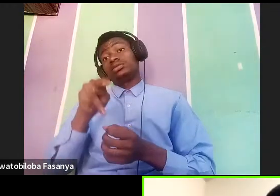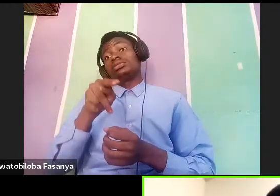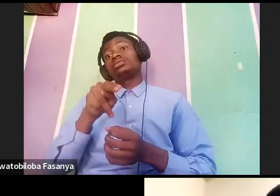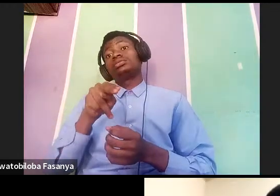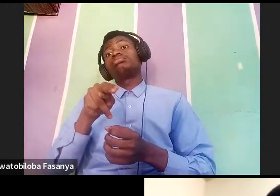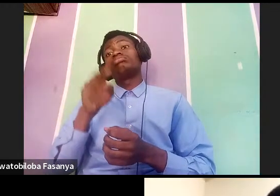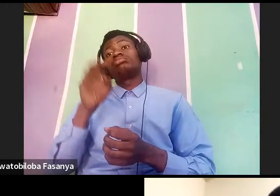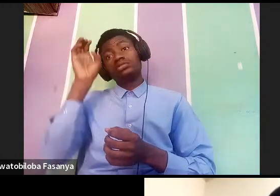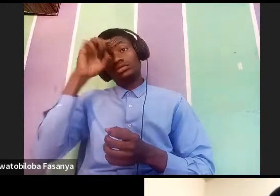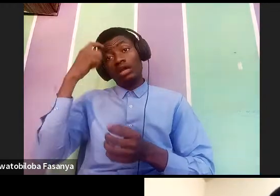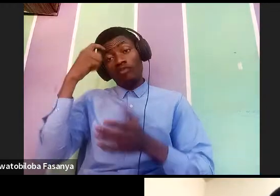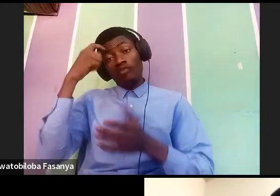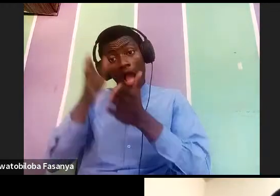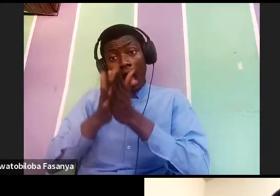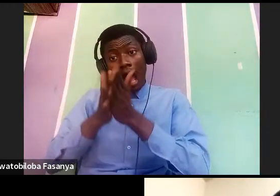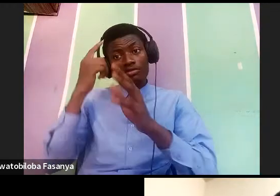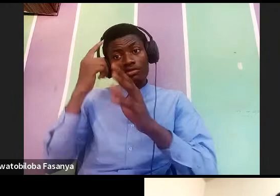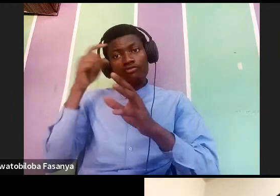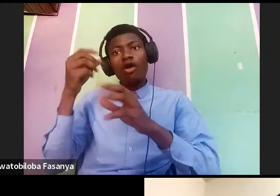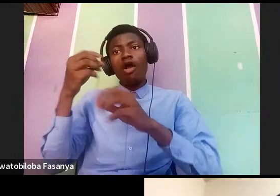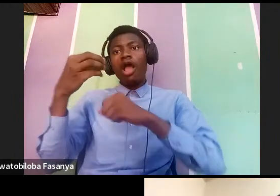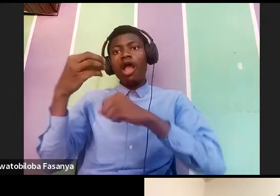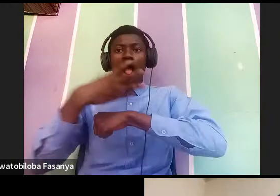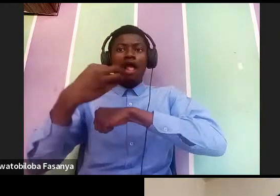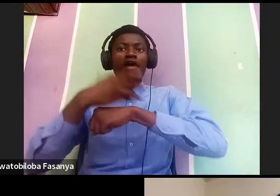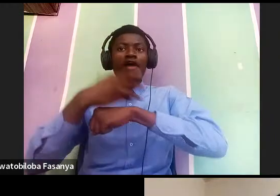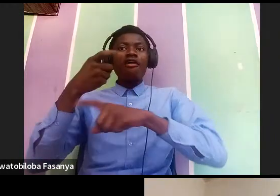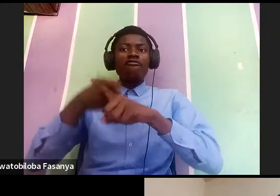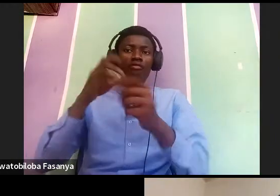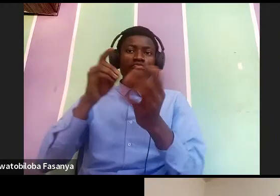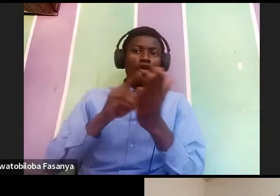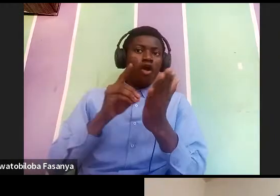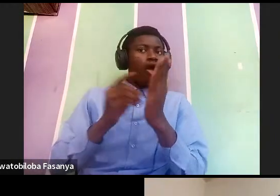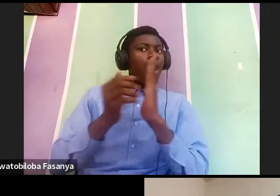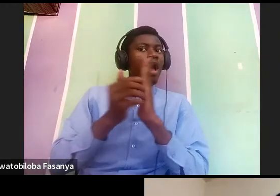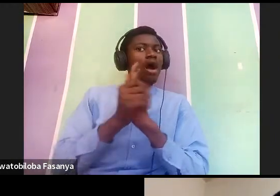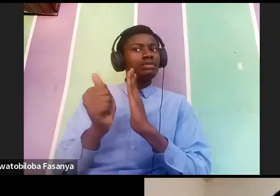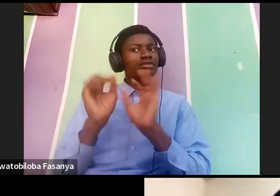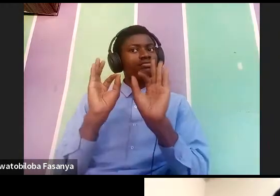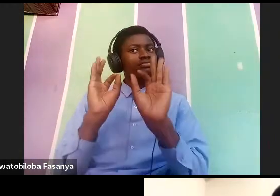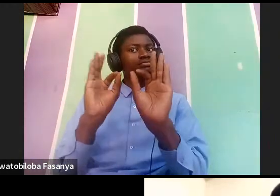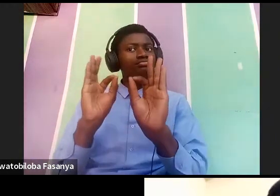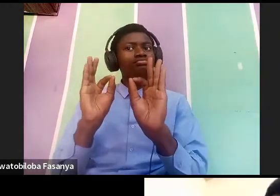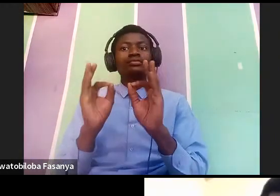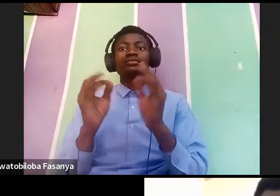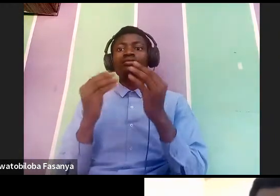Okay. All right. Thank you. Thank you for the enlightenment. Okay. So basically, most actually be